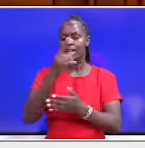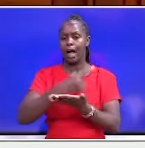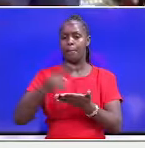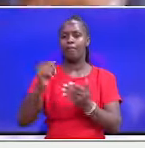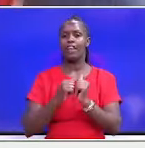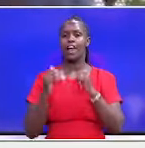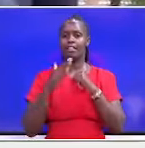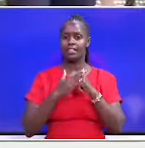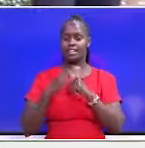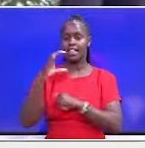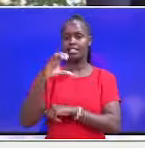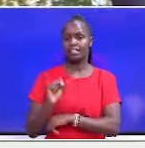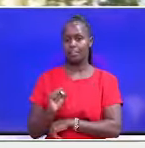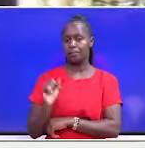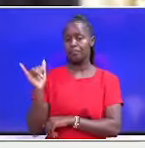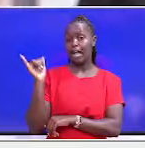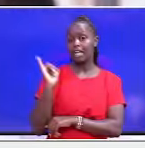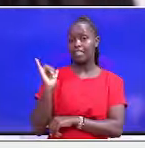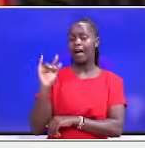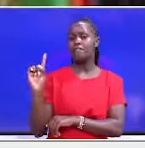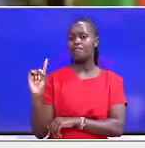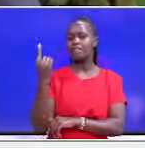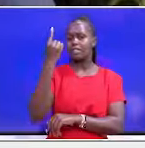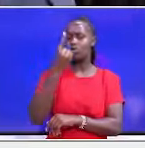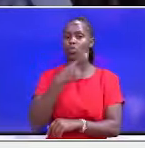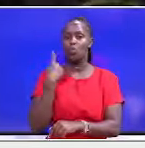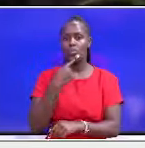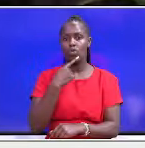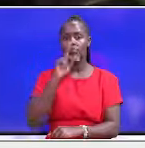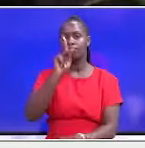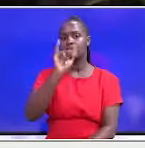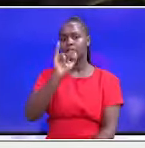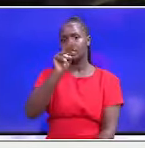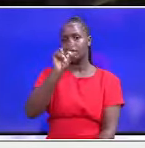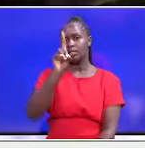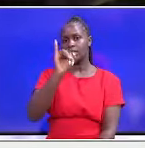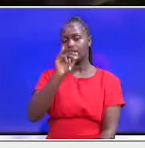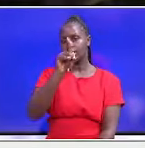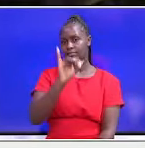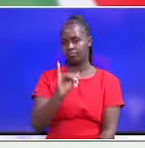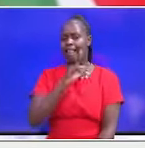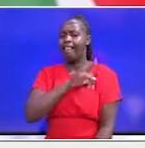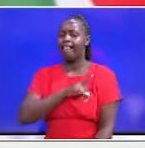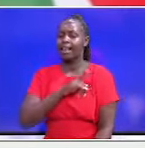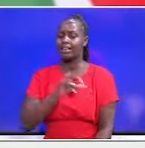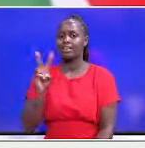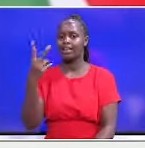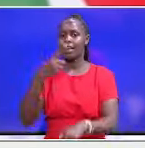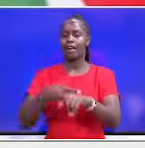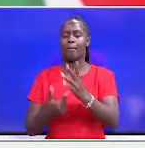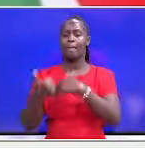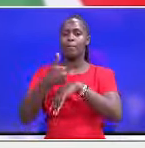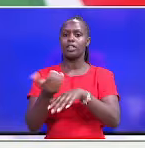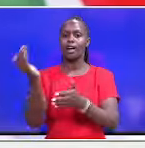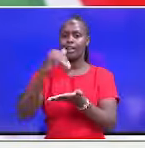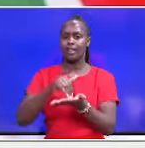the first to be sworn in was Interior CS Kithure Kindiki, who managed to retain his position despite Ruto's reshuffling his cabinet during